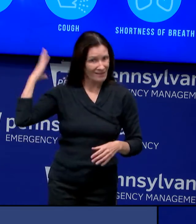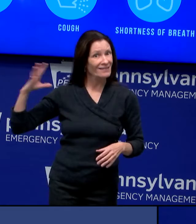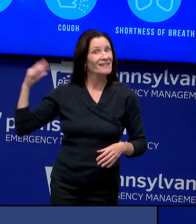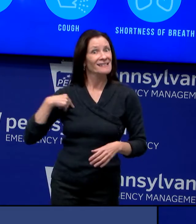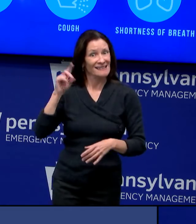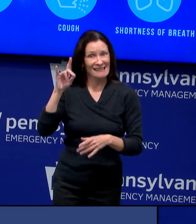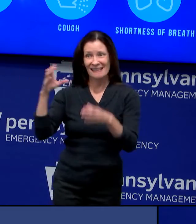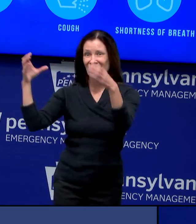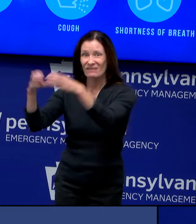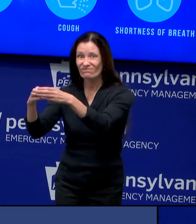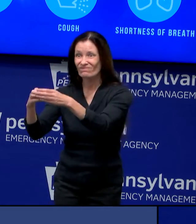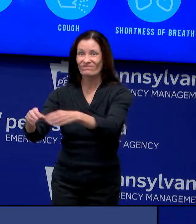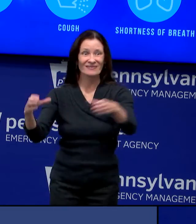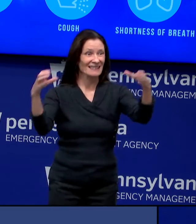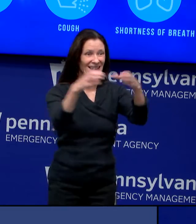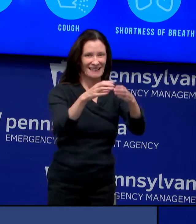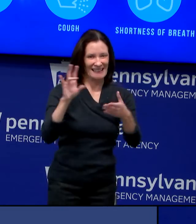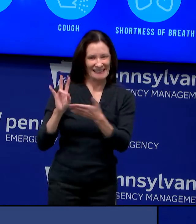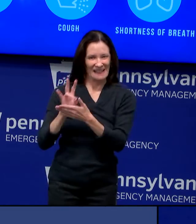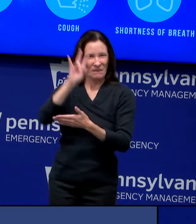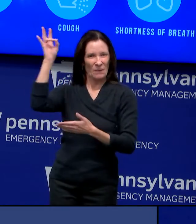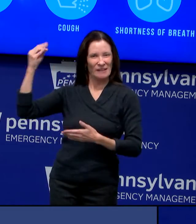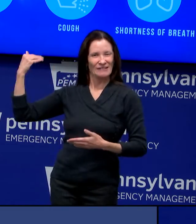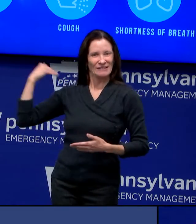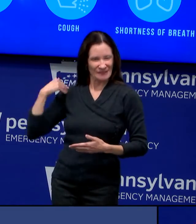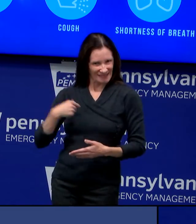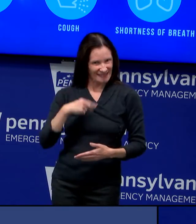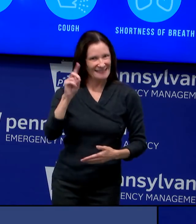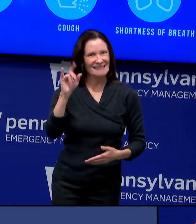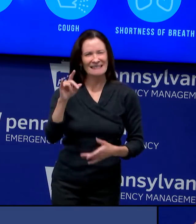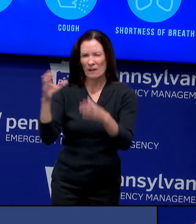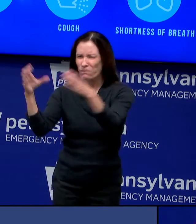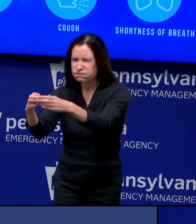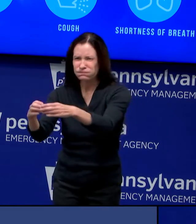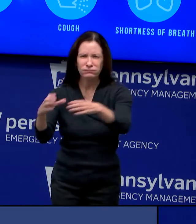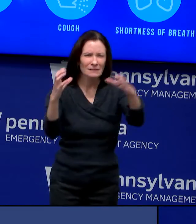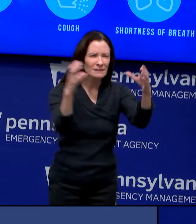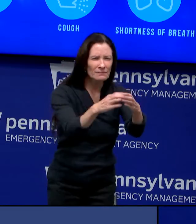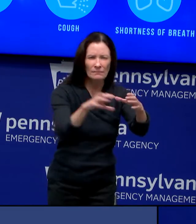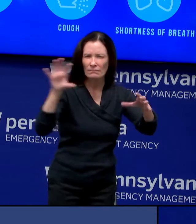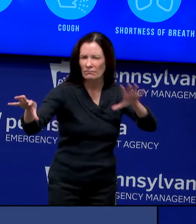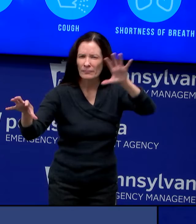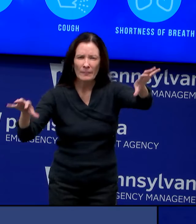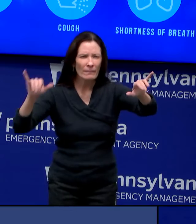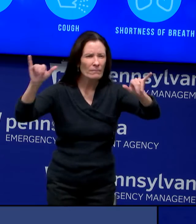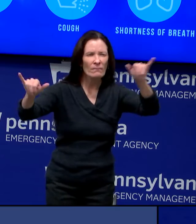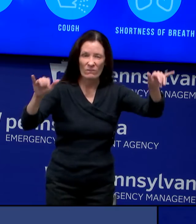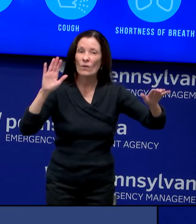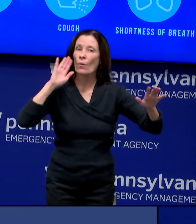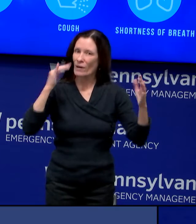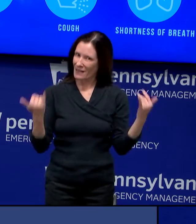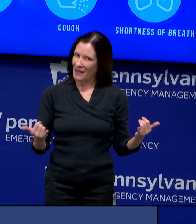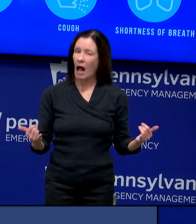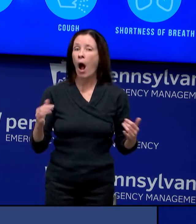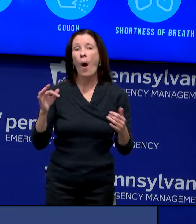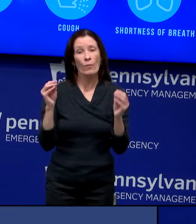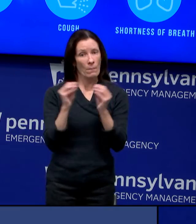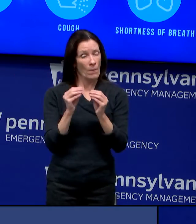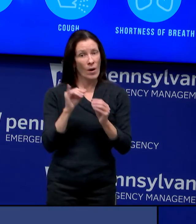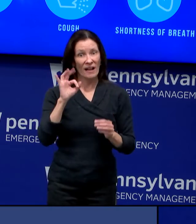maybe 7 weeks ago, as the governor said, and that's what will be in place as we go to turn a